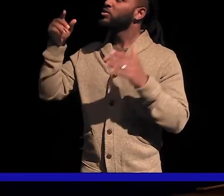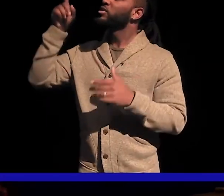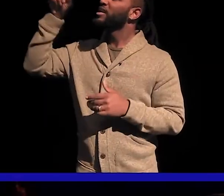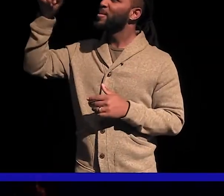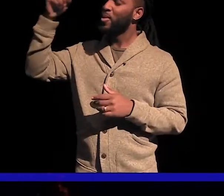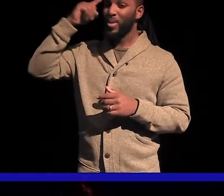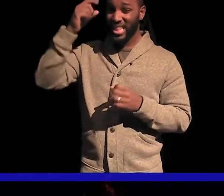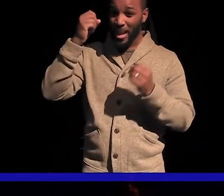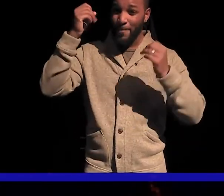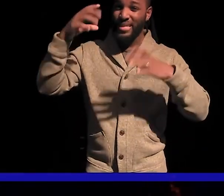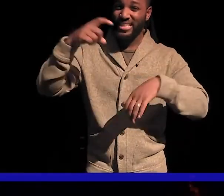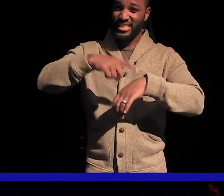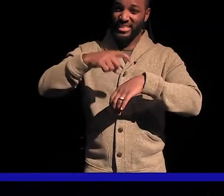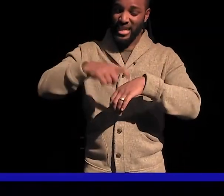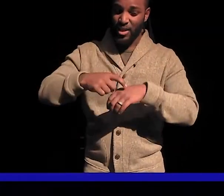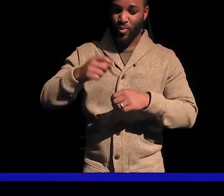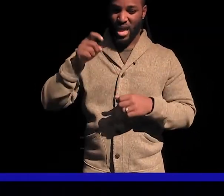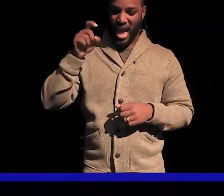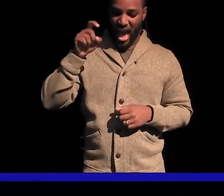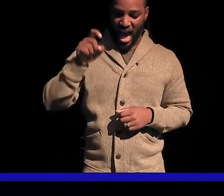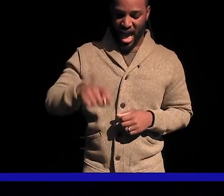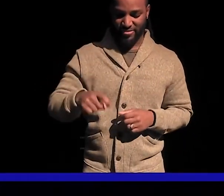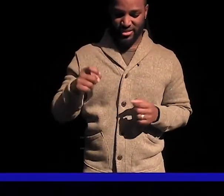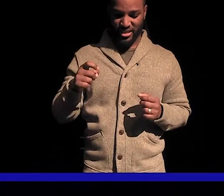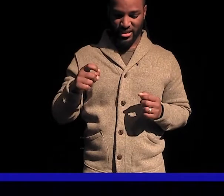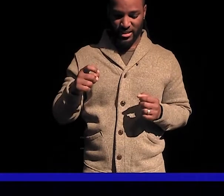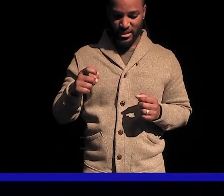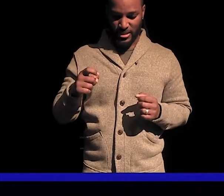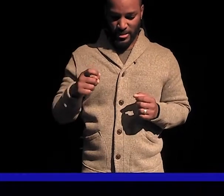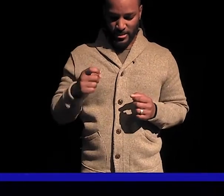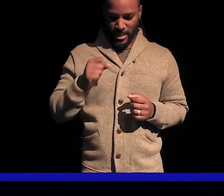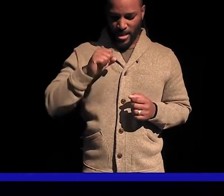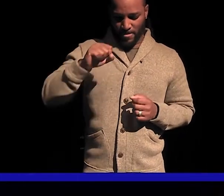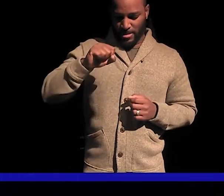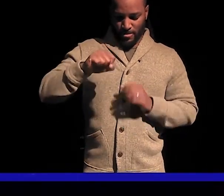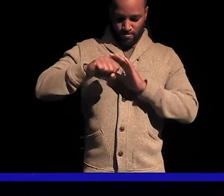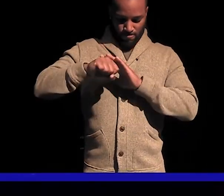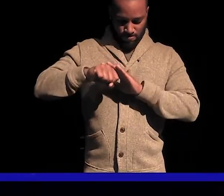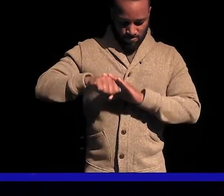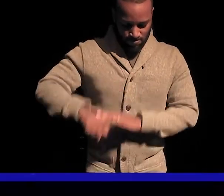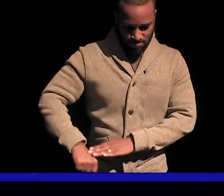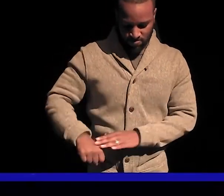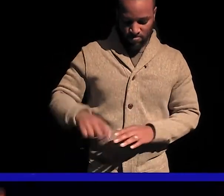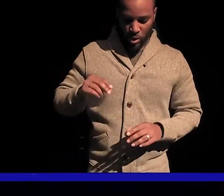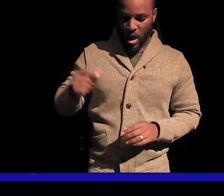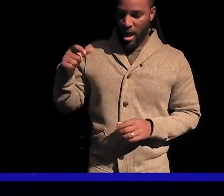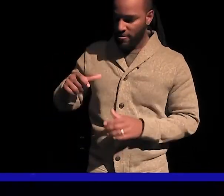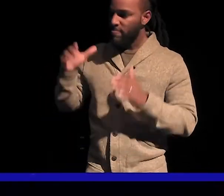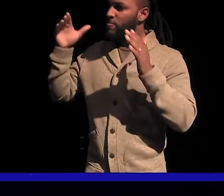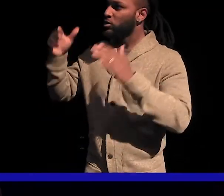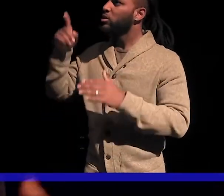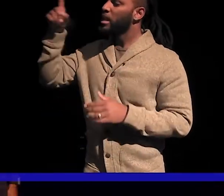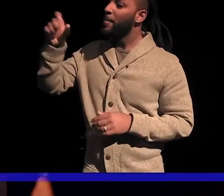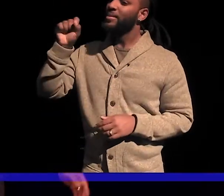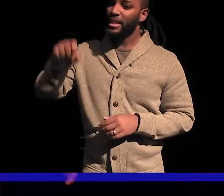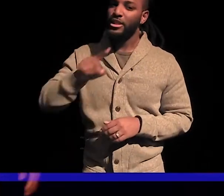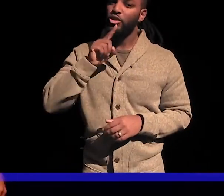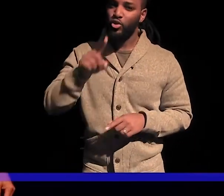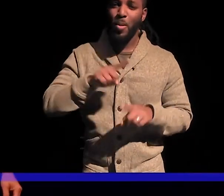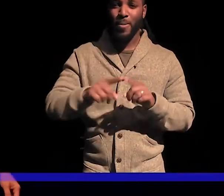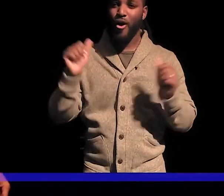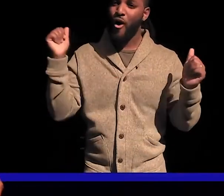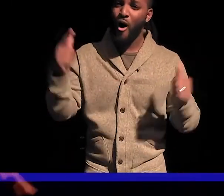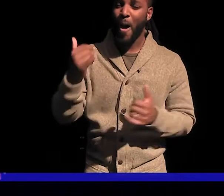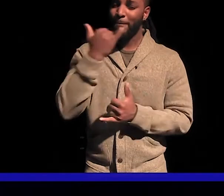that many times we have to overcome the reluctance of God to give us what he has already predestined for us before the foundation of the